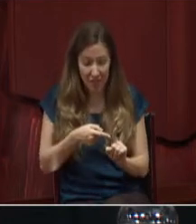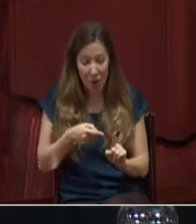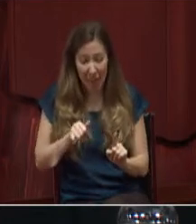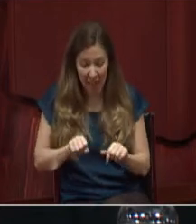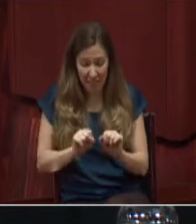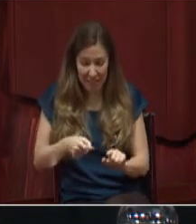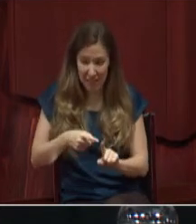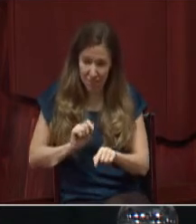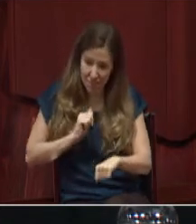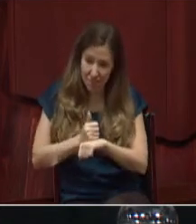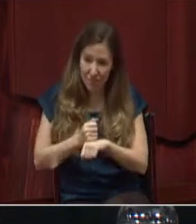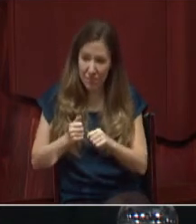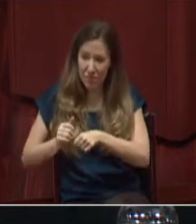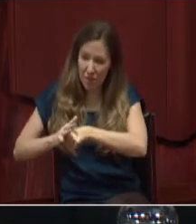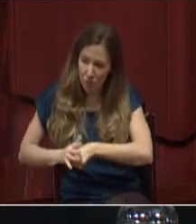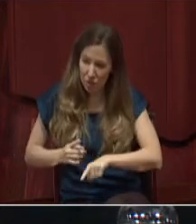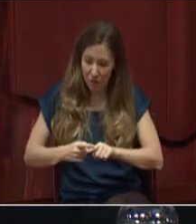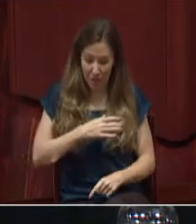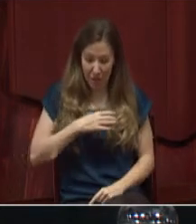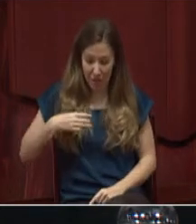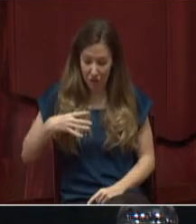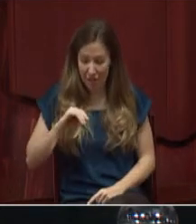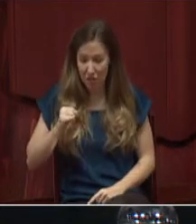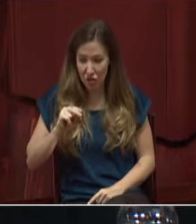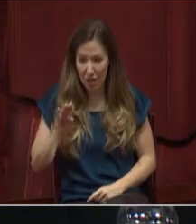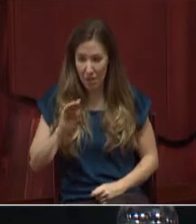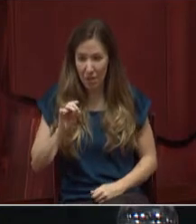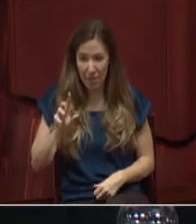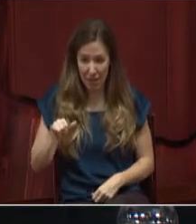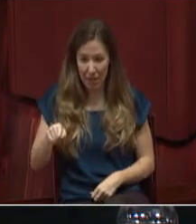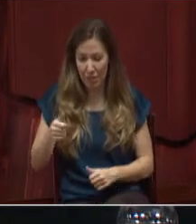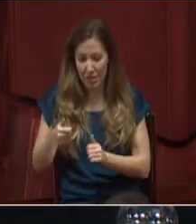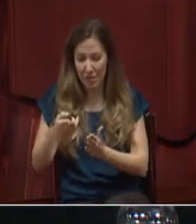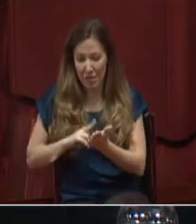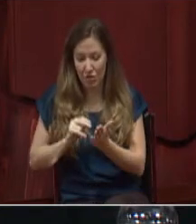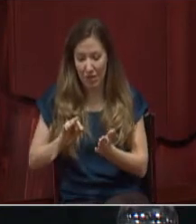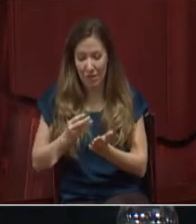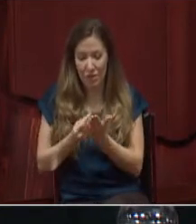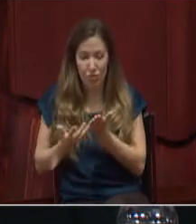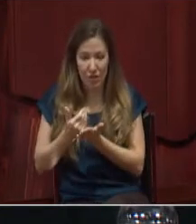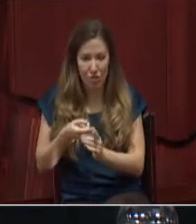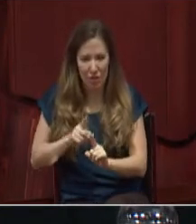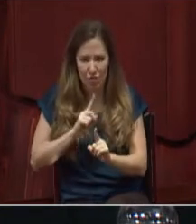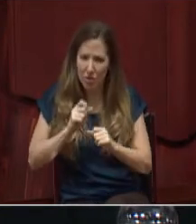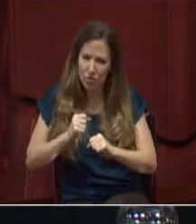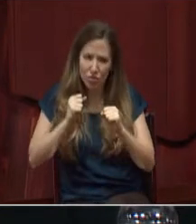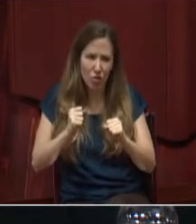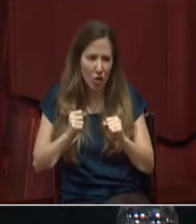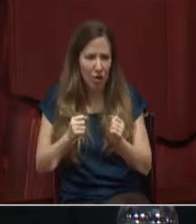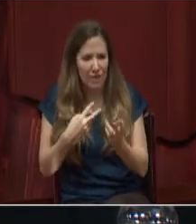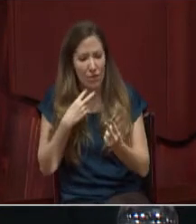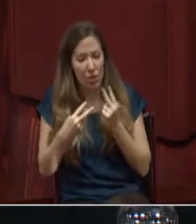and pressure from John B. Conley, who had become Secretary of the Treasury and was a very strong voice and was often thought to